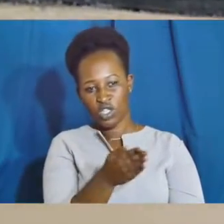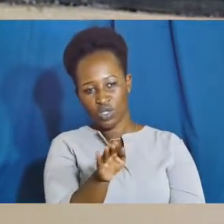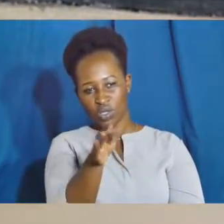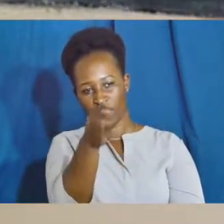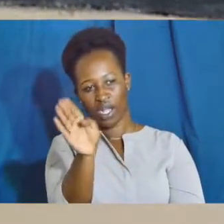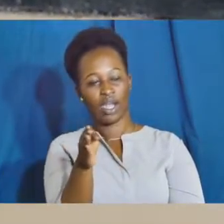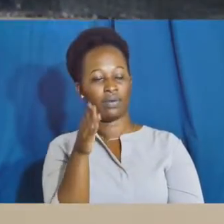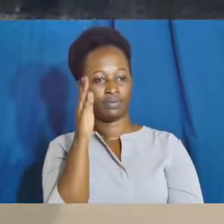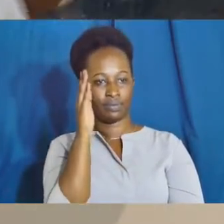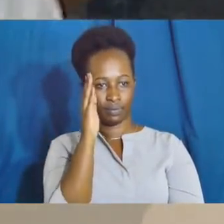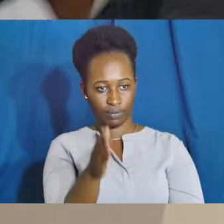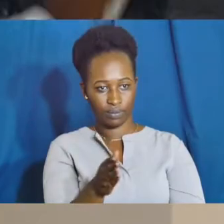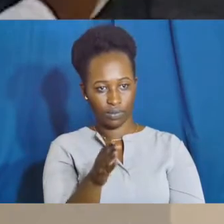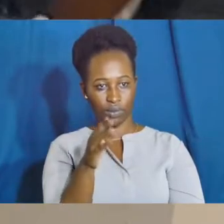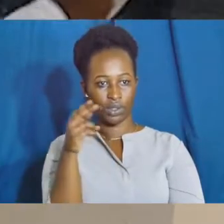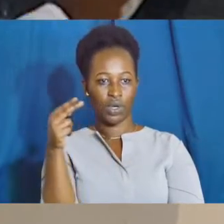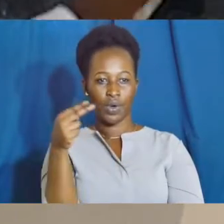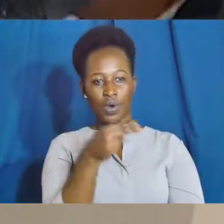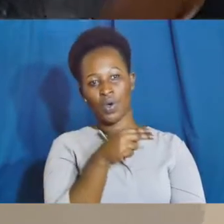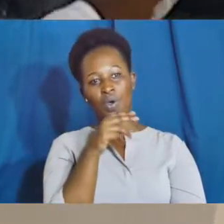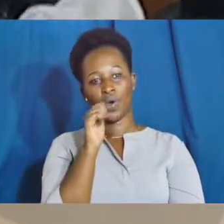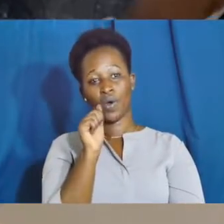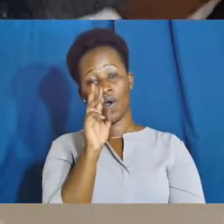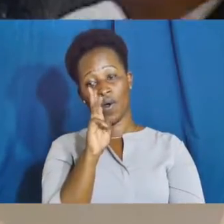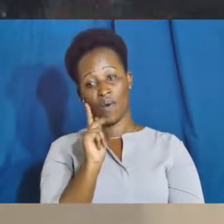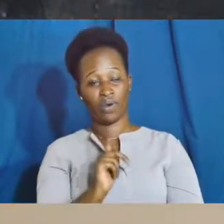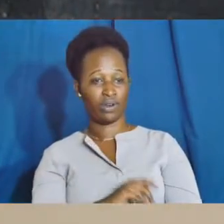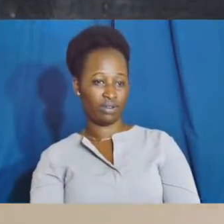and then hawk.